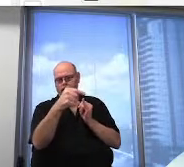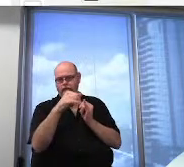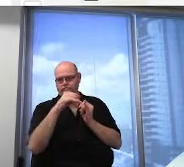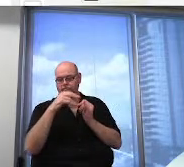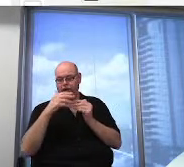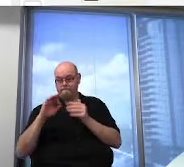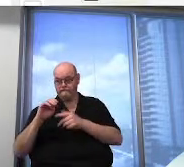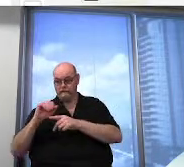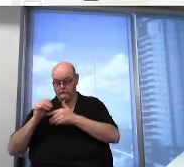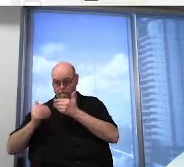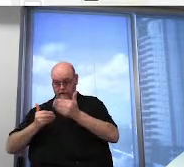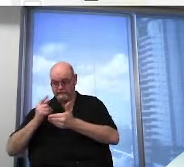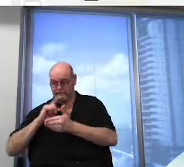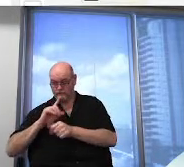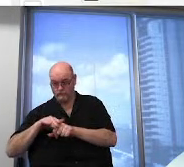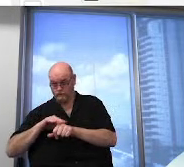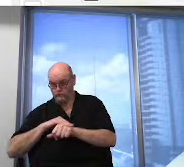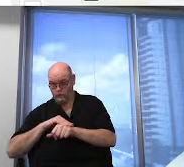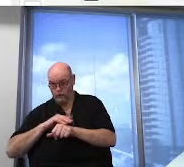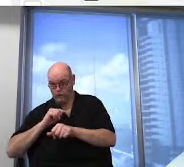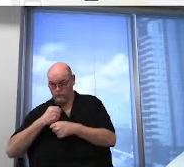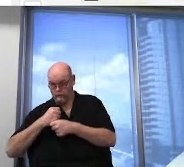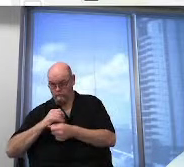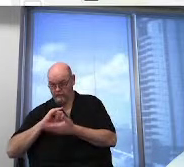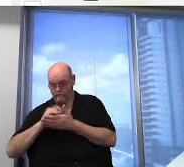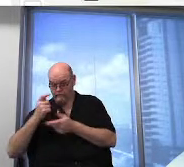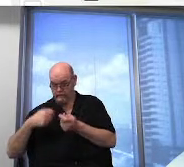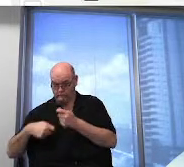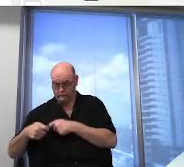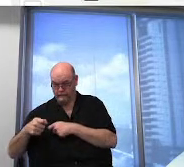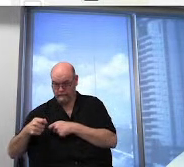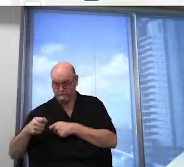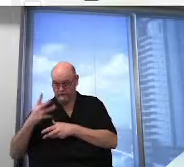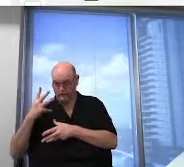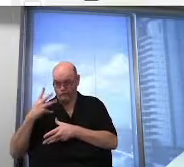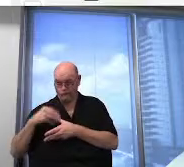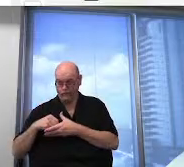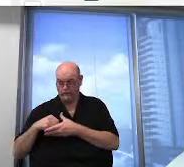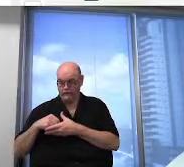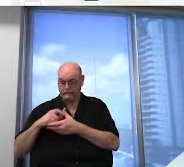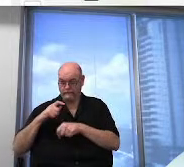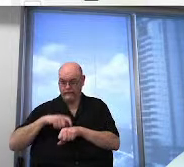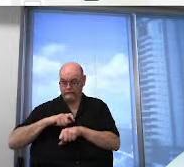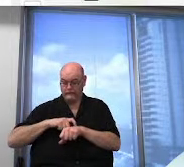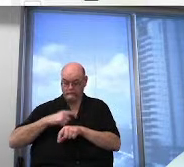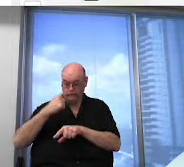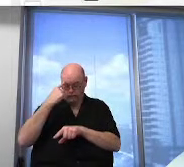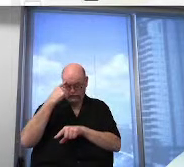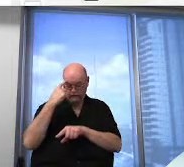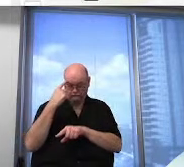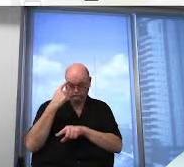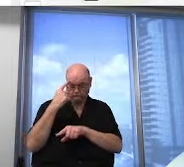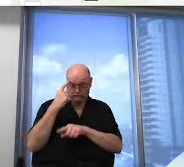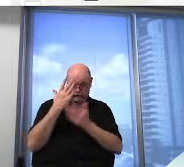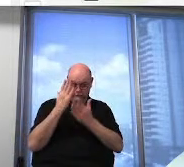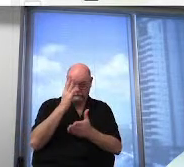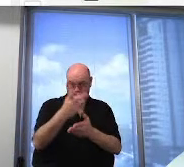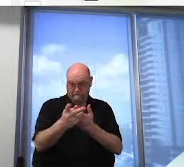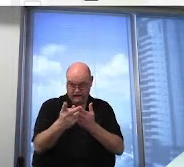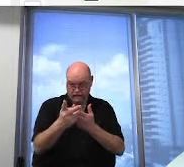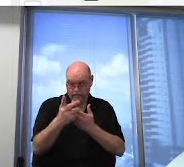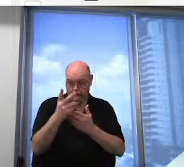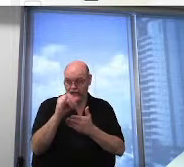the FEMA process would be too slow to make that pole replacement within the time that you think it might